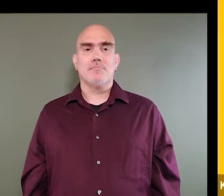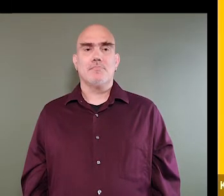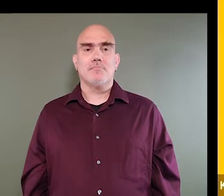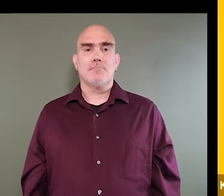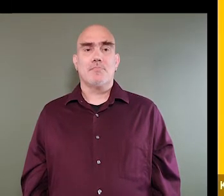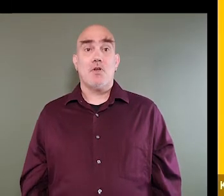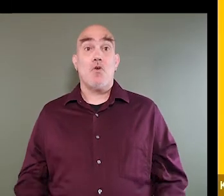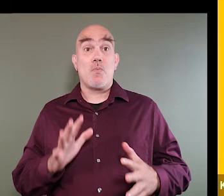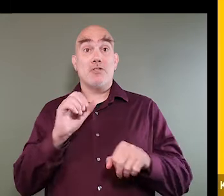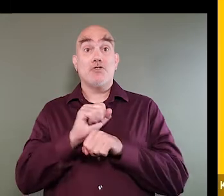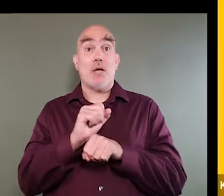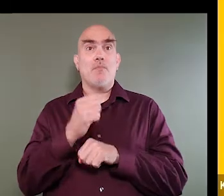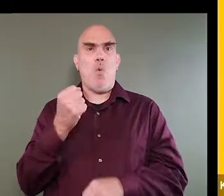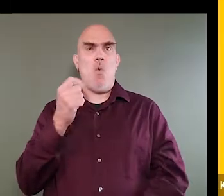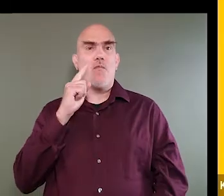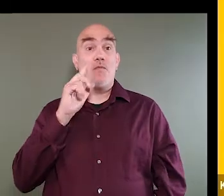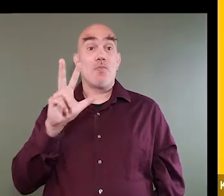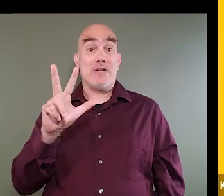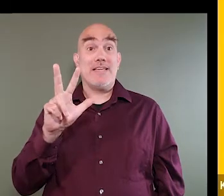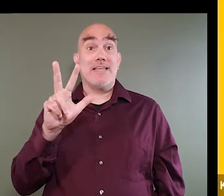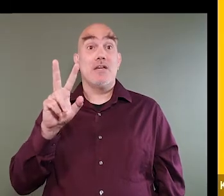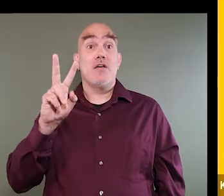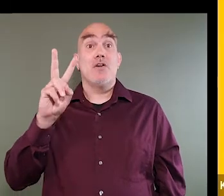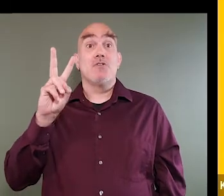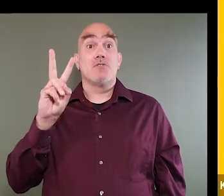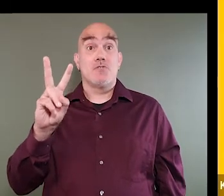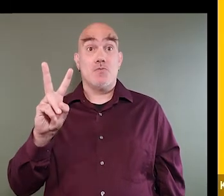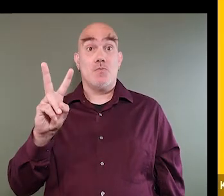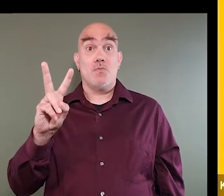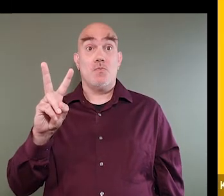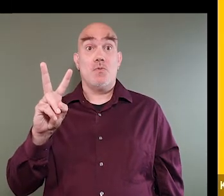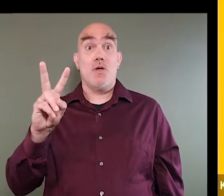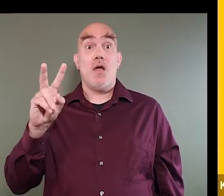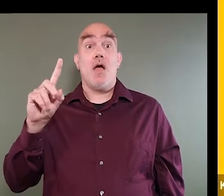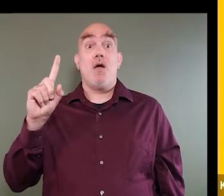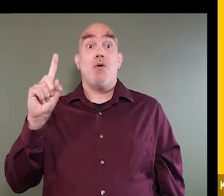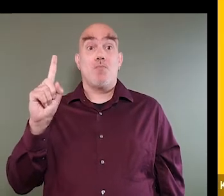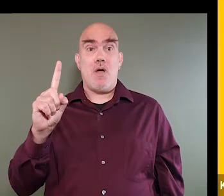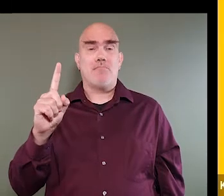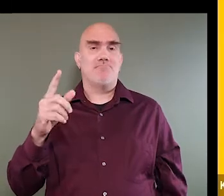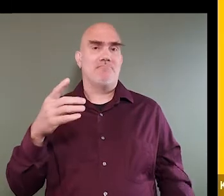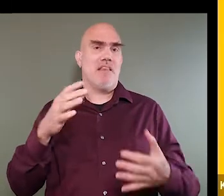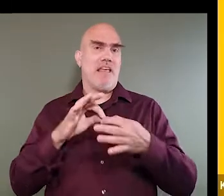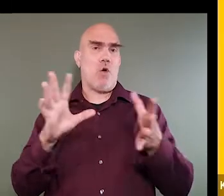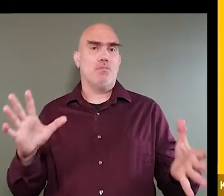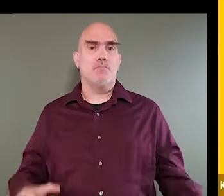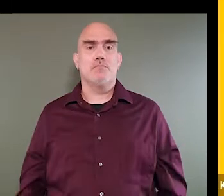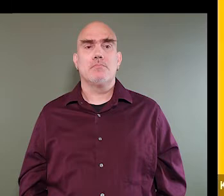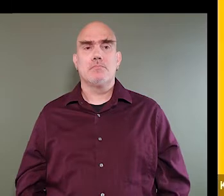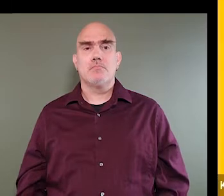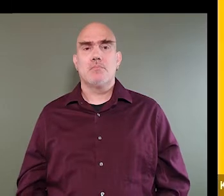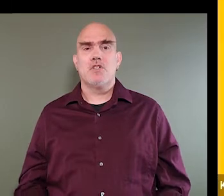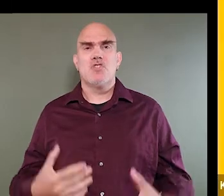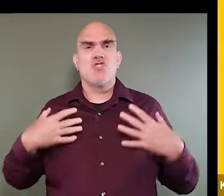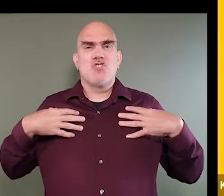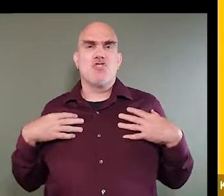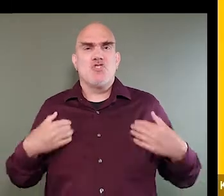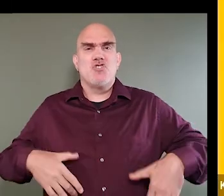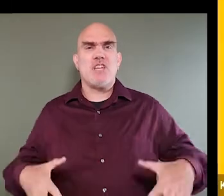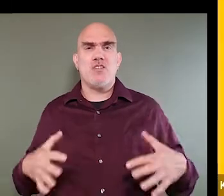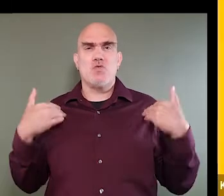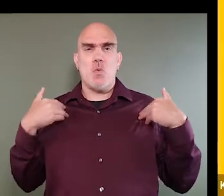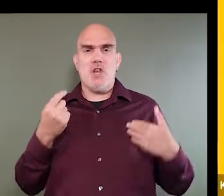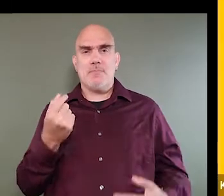Great job. Let's hold it for another 3, 2, and 1. Let it go. Shake out the shoulders a little